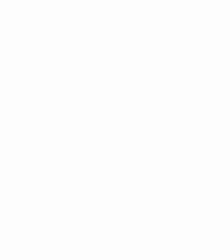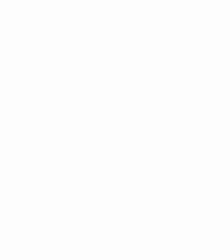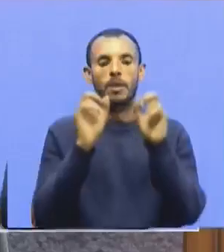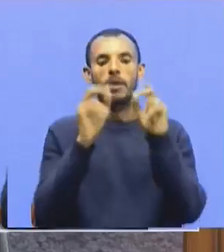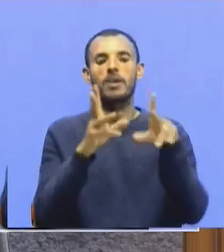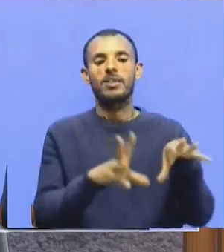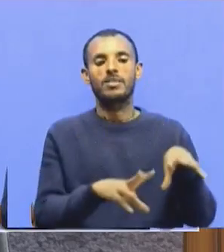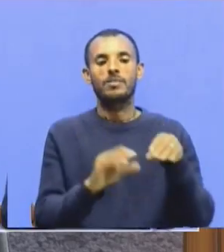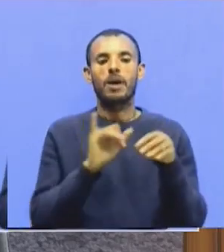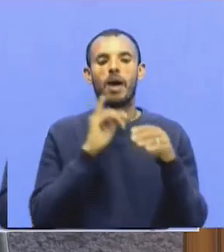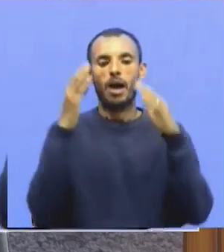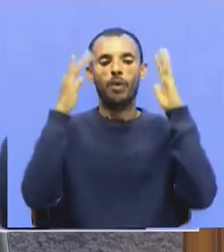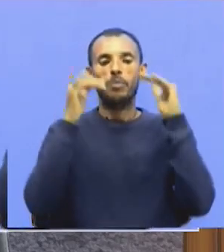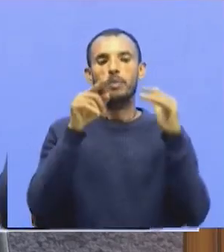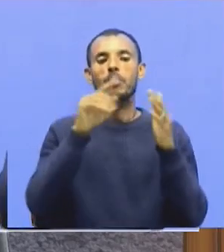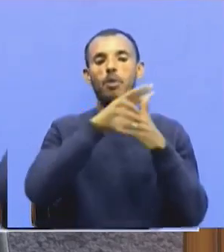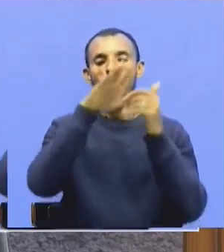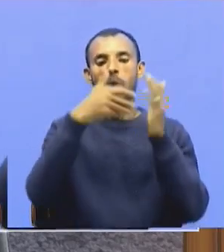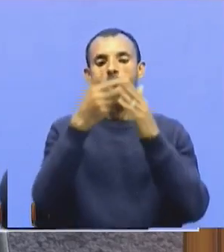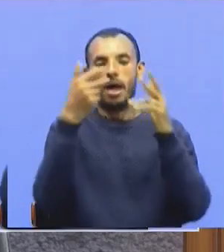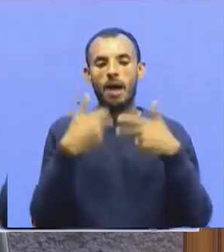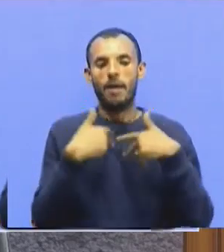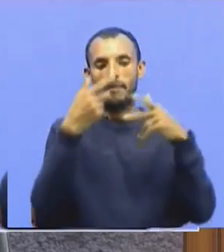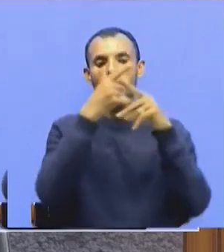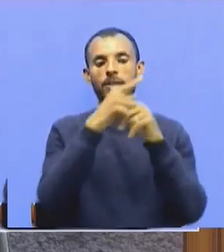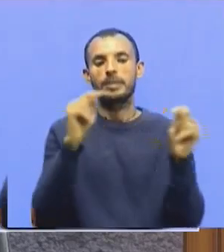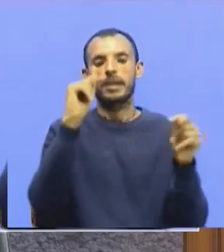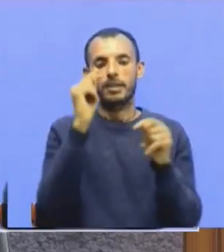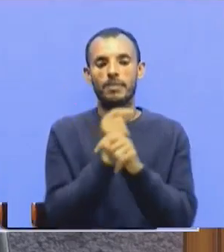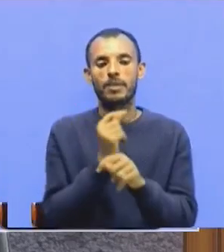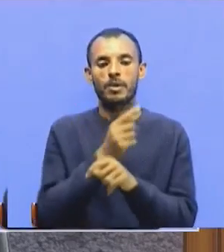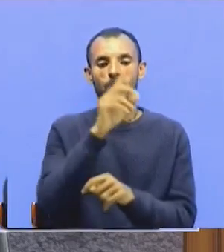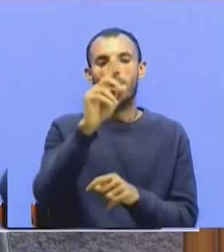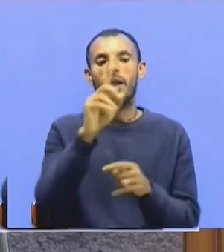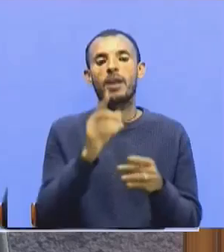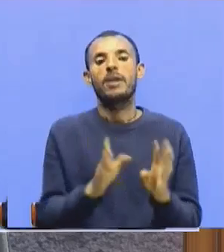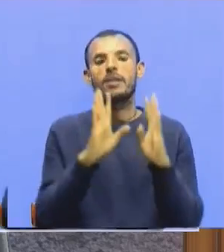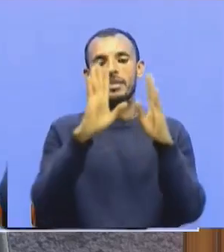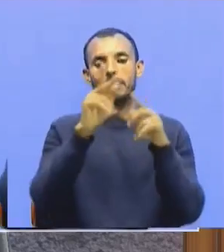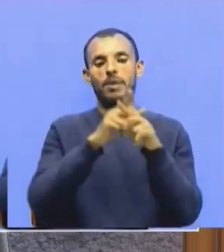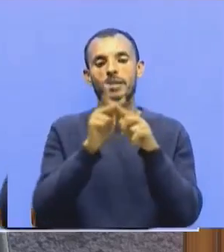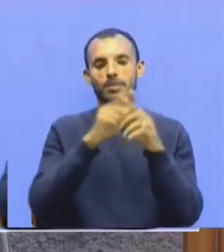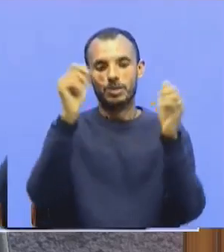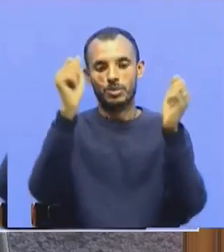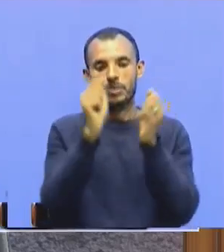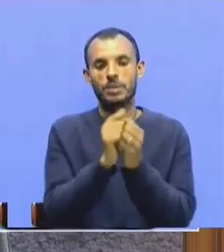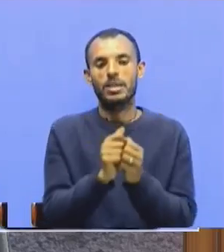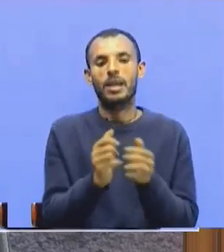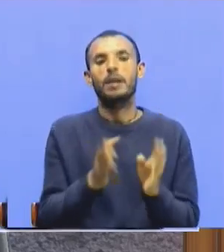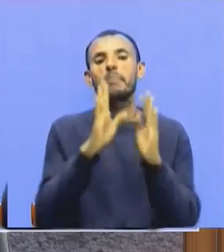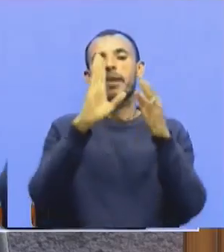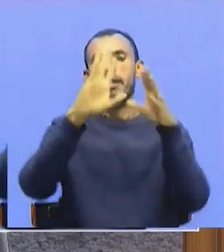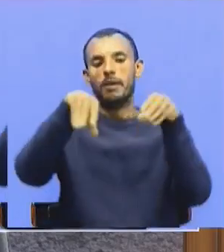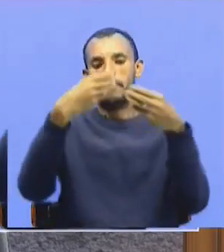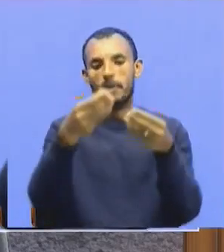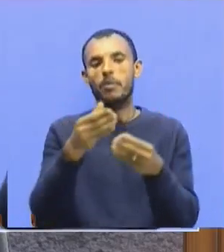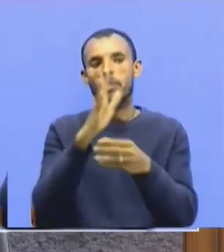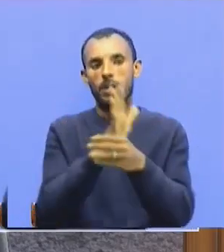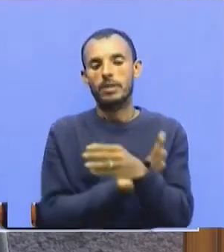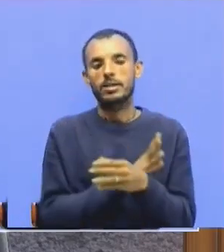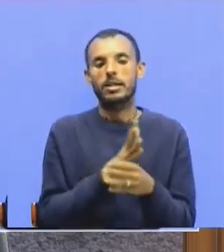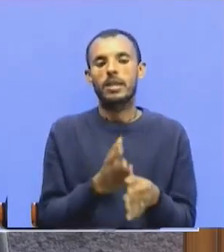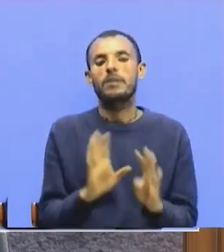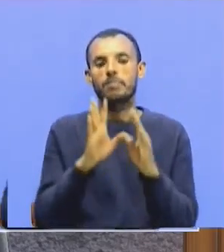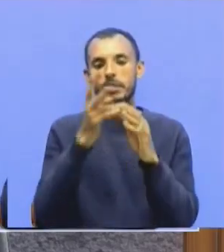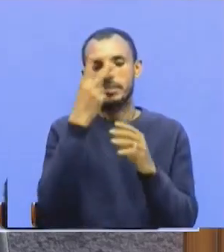Okay, students, I hope you all have finished activity 1, and let us practice together, and let me give you correction. So let me read the